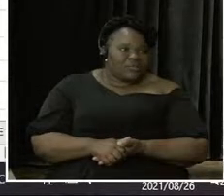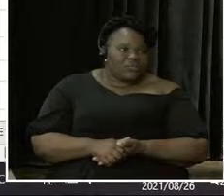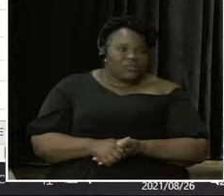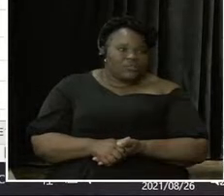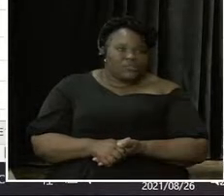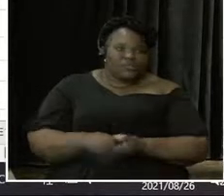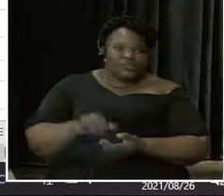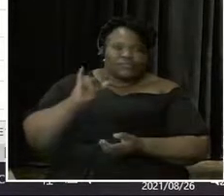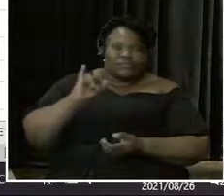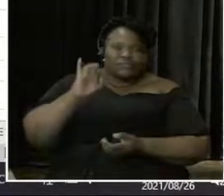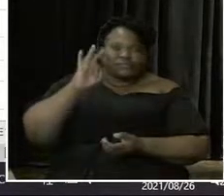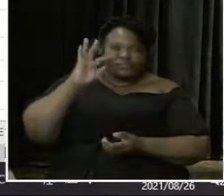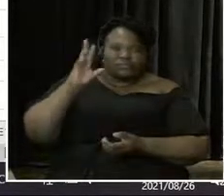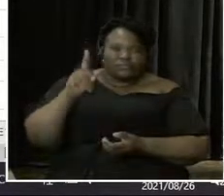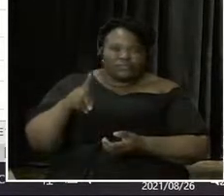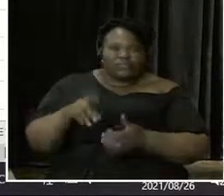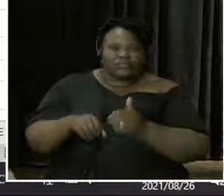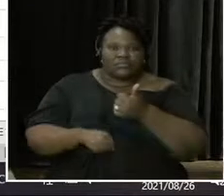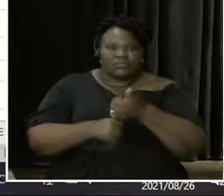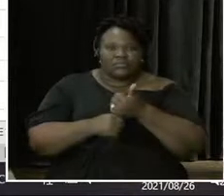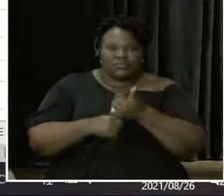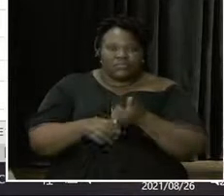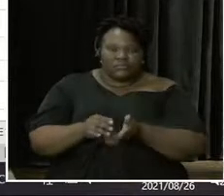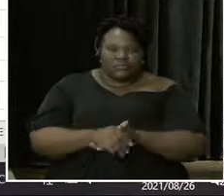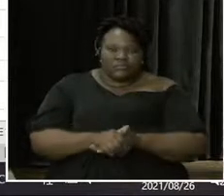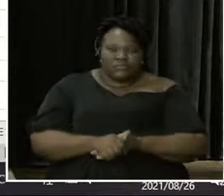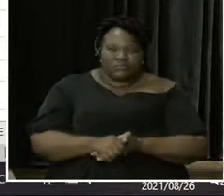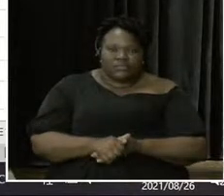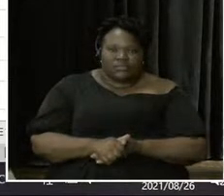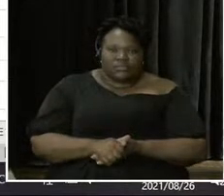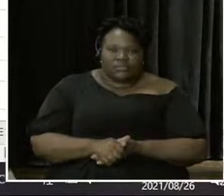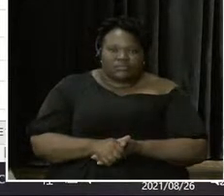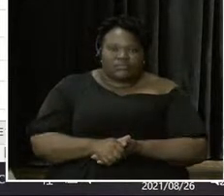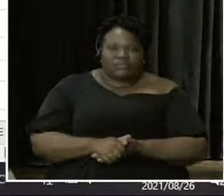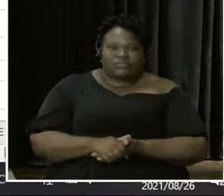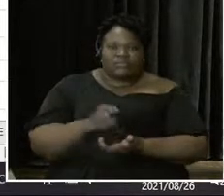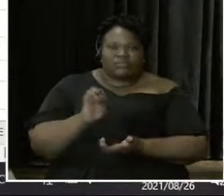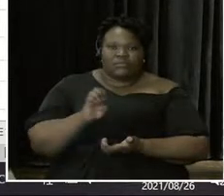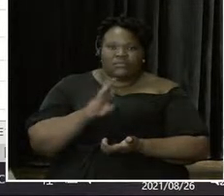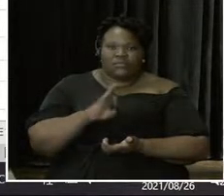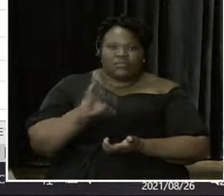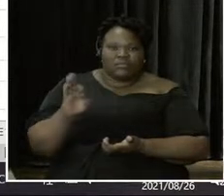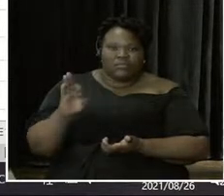IFP support. IFP supports. EFF?